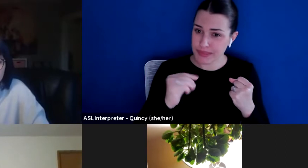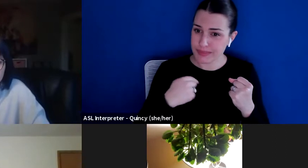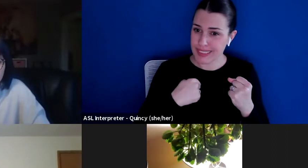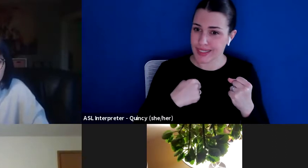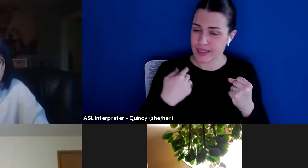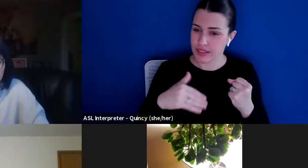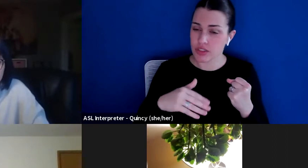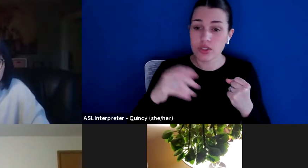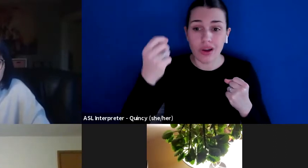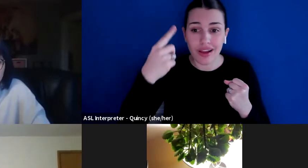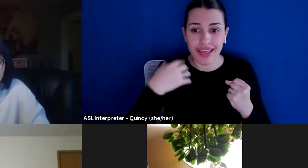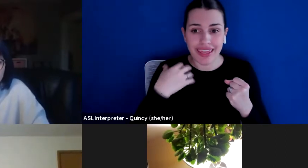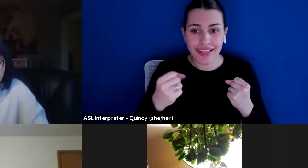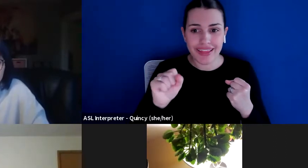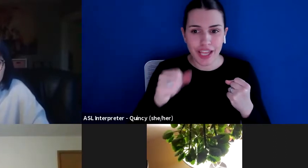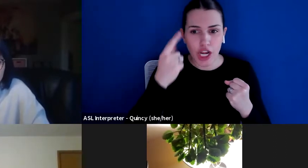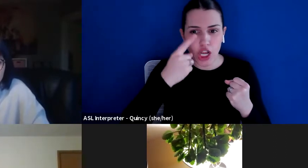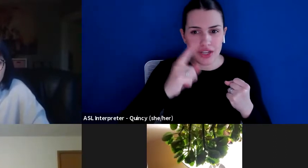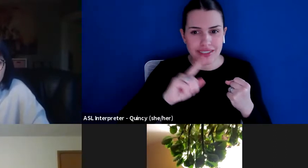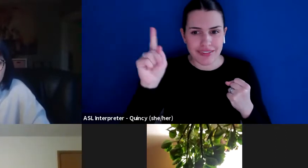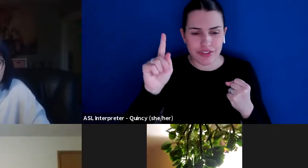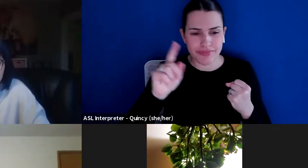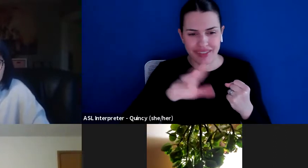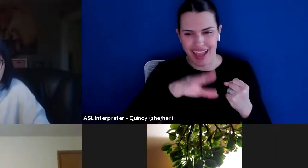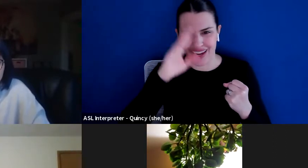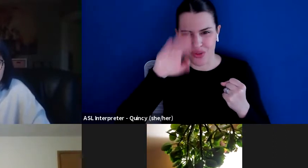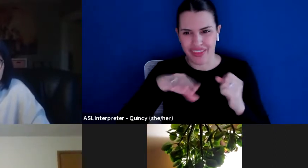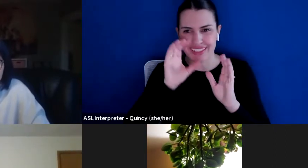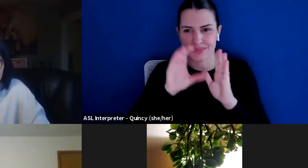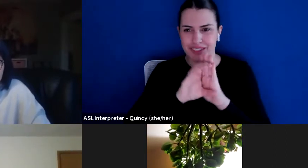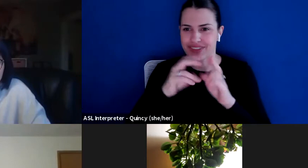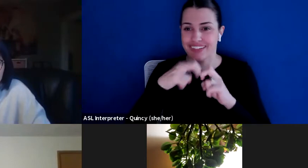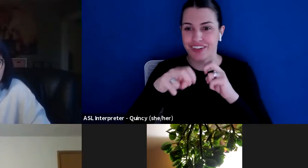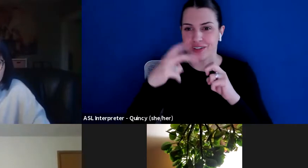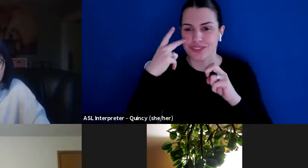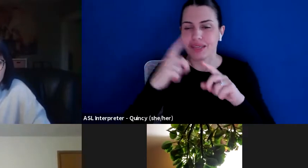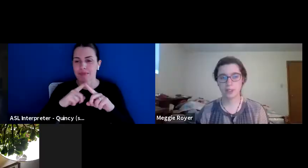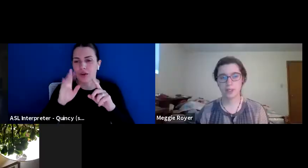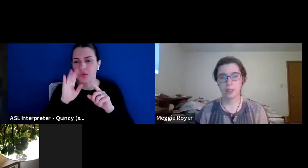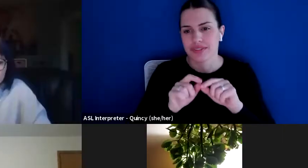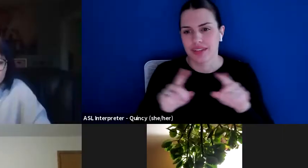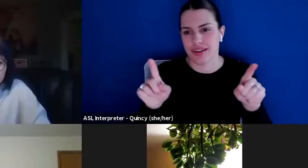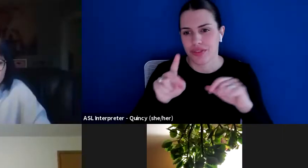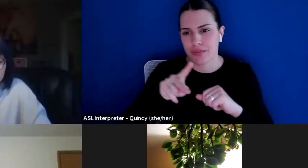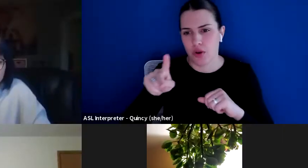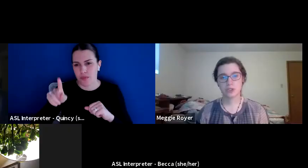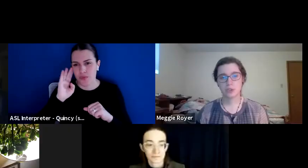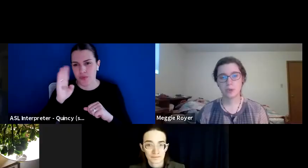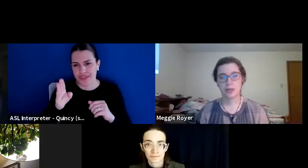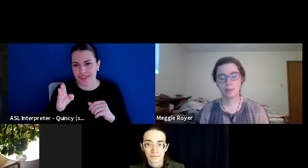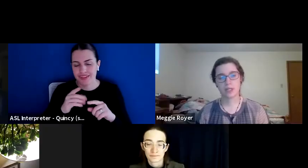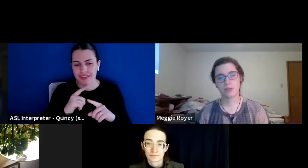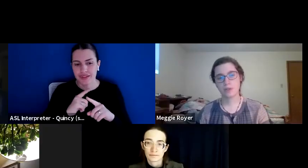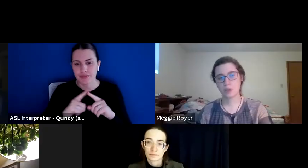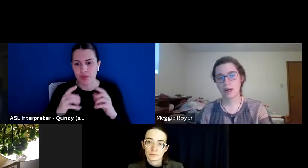everyone. And I know this graphic is a little difficult to see, but again, it will be sent out in the slides afterward. But we wanted